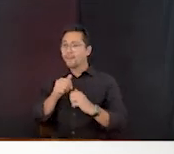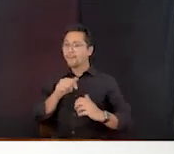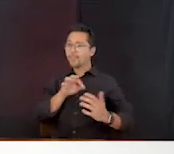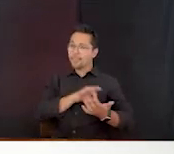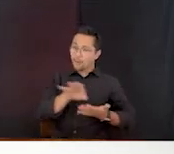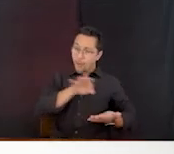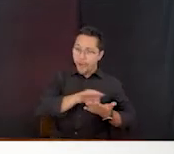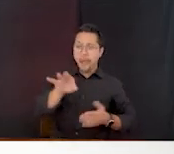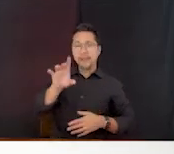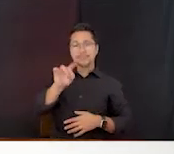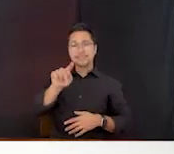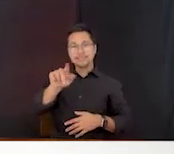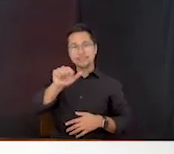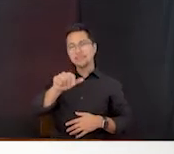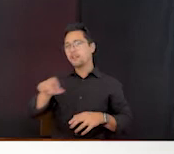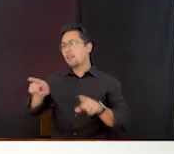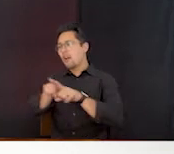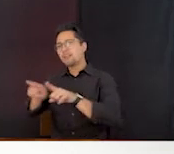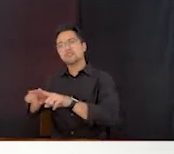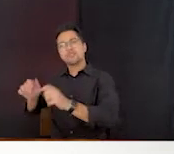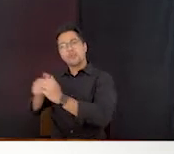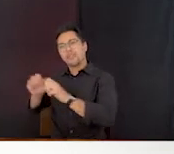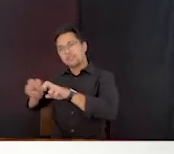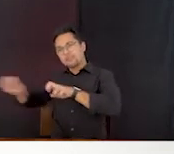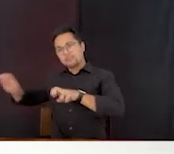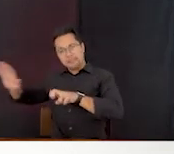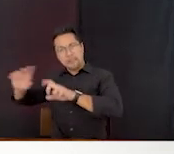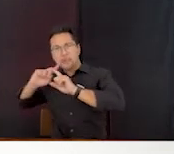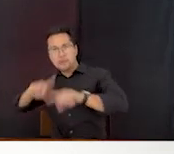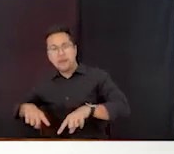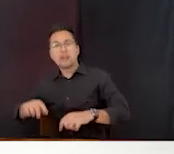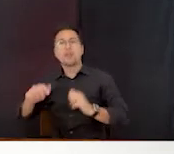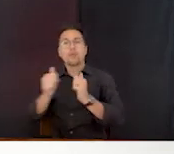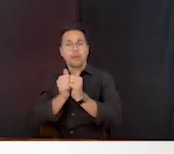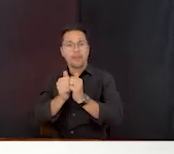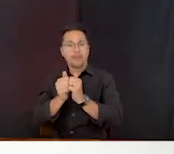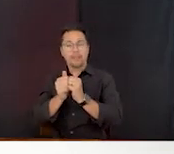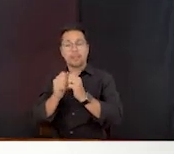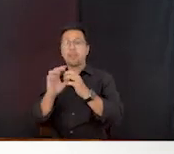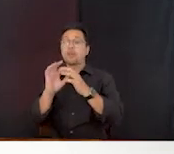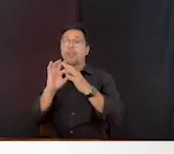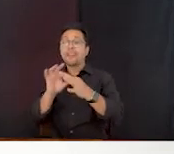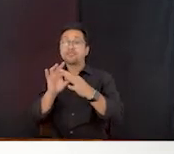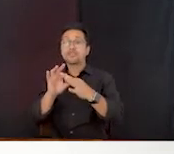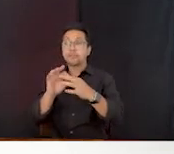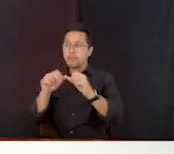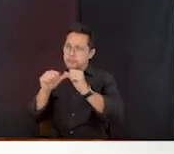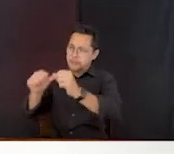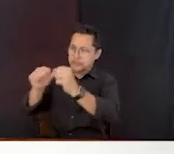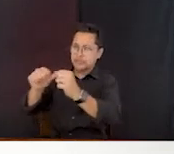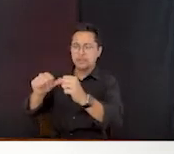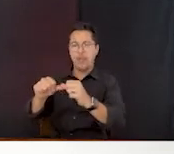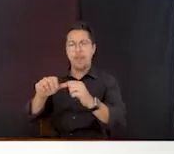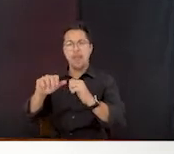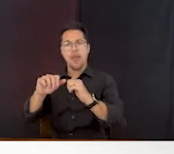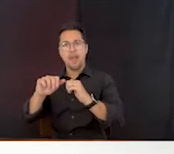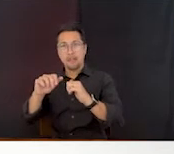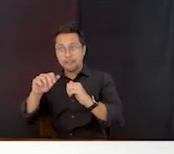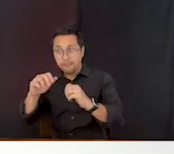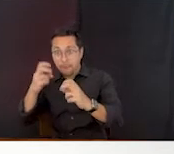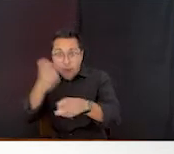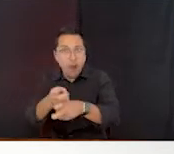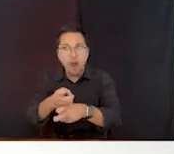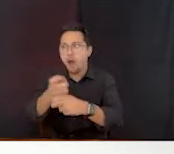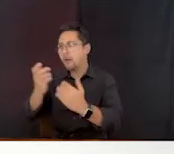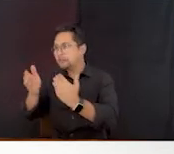quantitative data but also our panelists' responses was maintaining relationships and the challenges associated with that. So I'm gonna pass it over